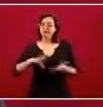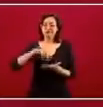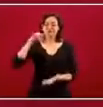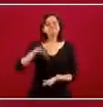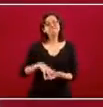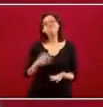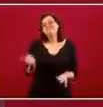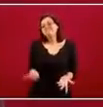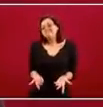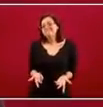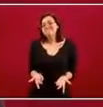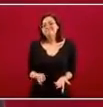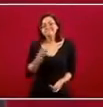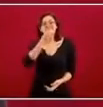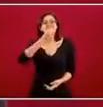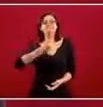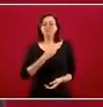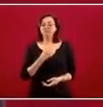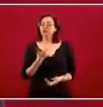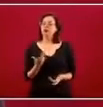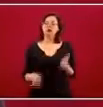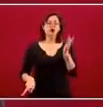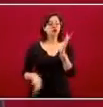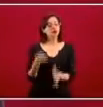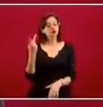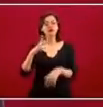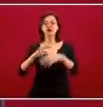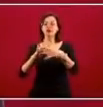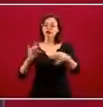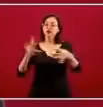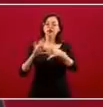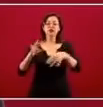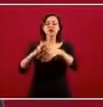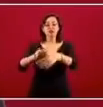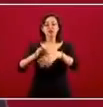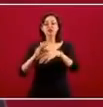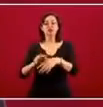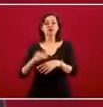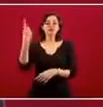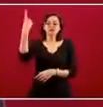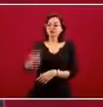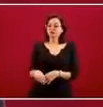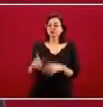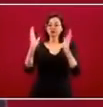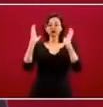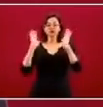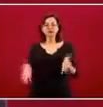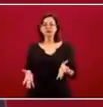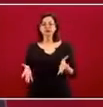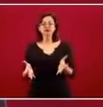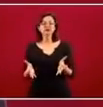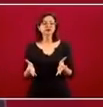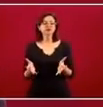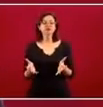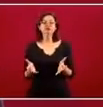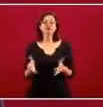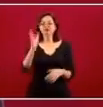of tourism was related to the beaches, and we had to